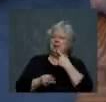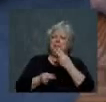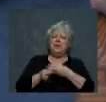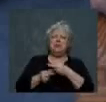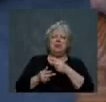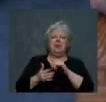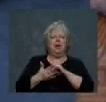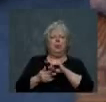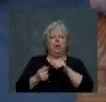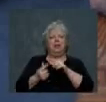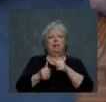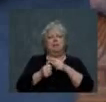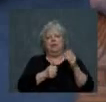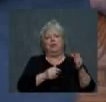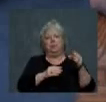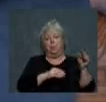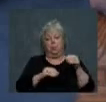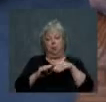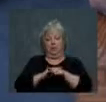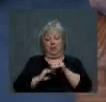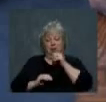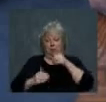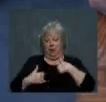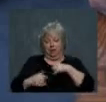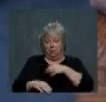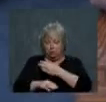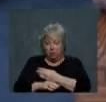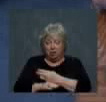first move in, they don't have a job. So